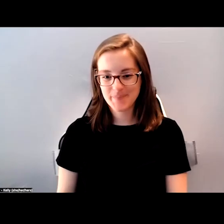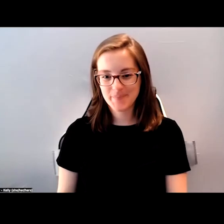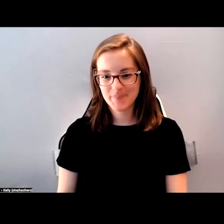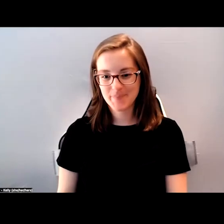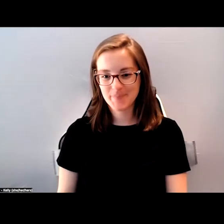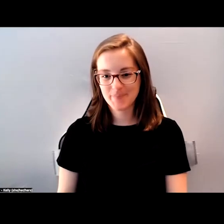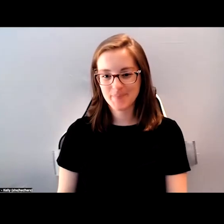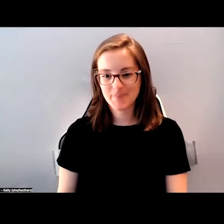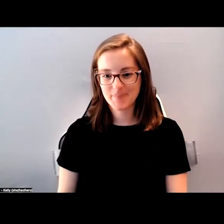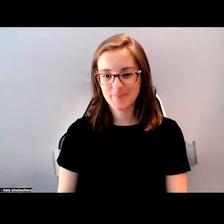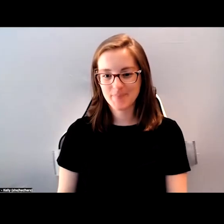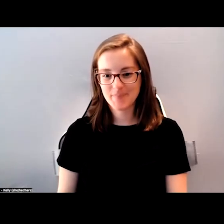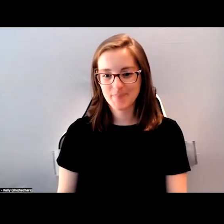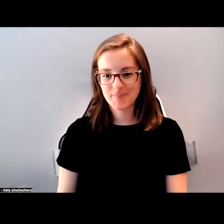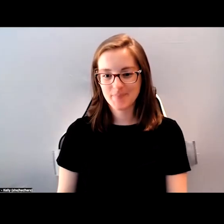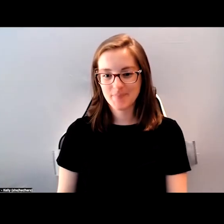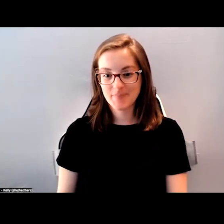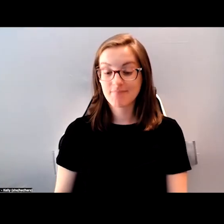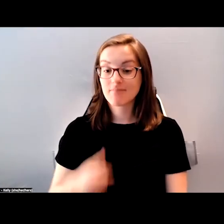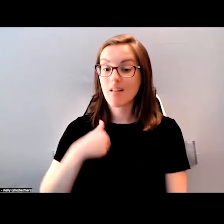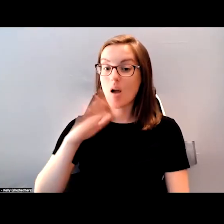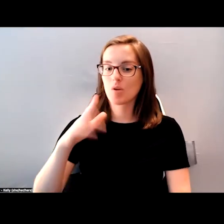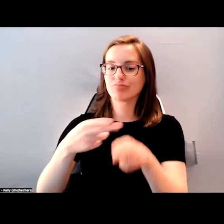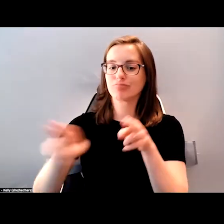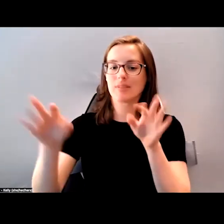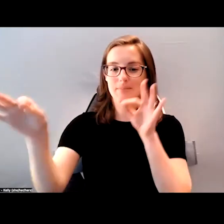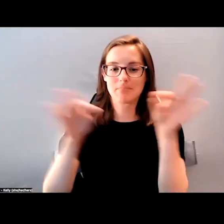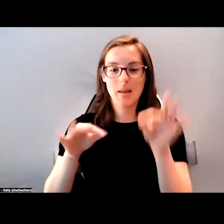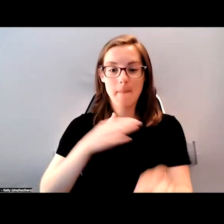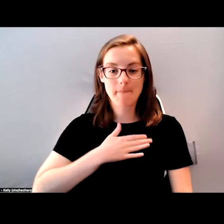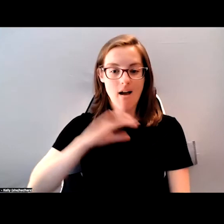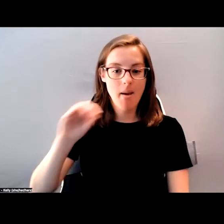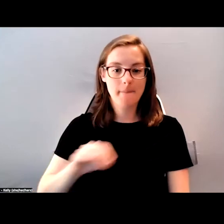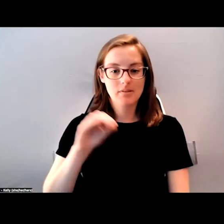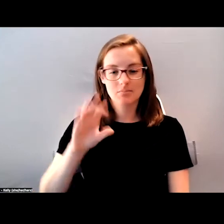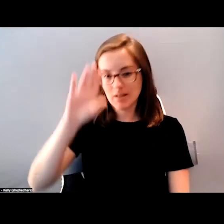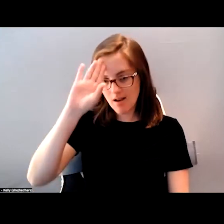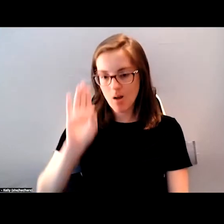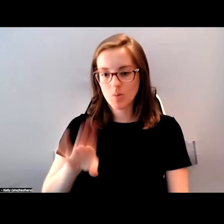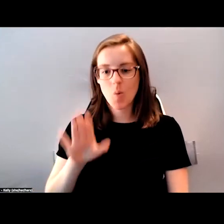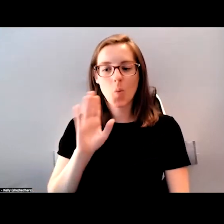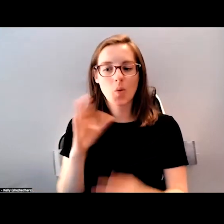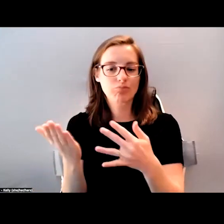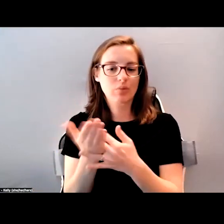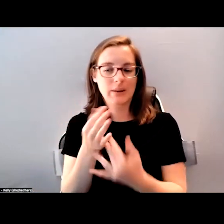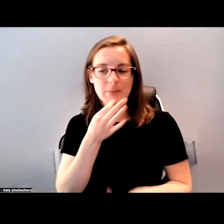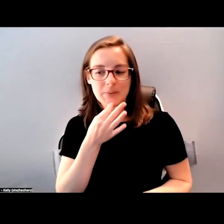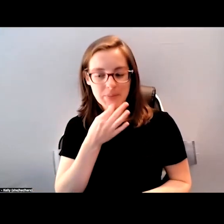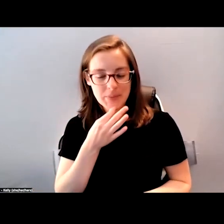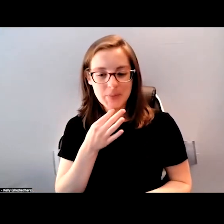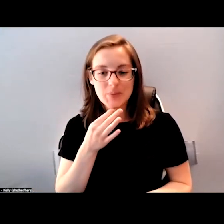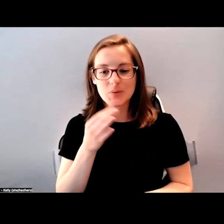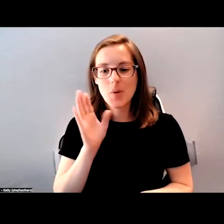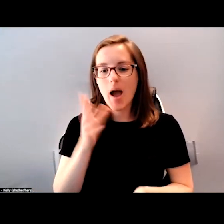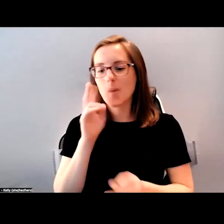with a quick introduction of my ombudsman, and I know we'll be taking a break in a few minutes, so I'll keep an